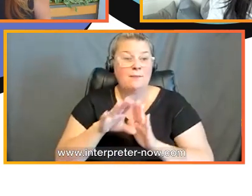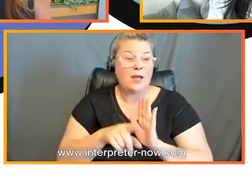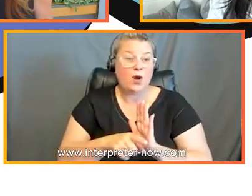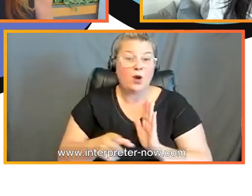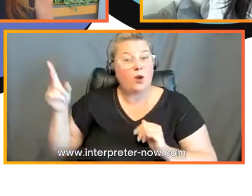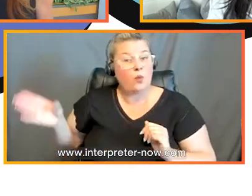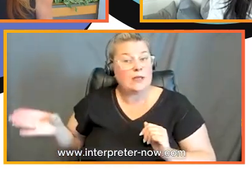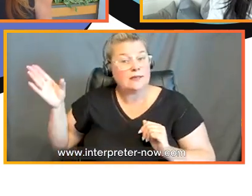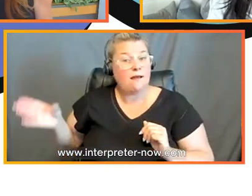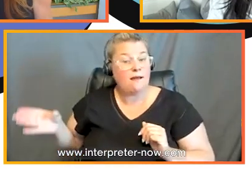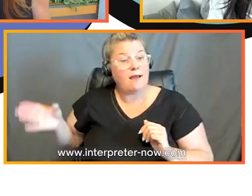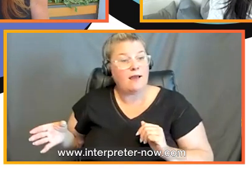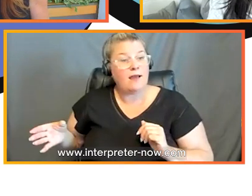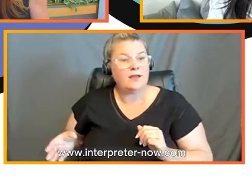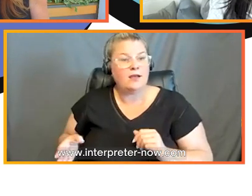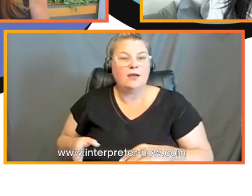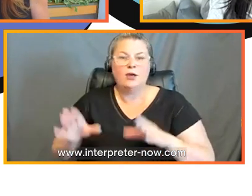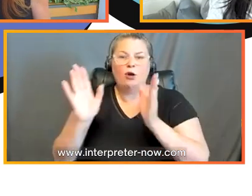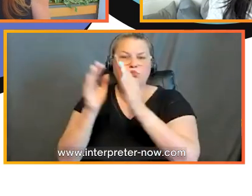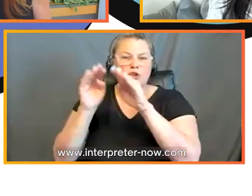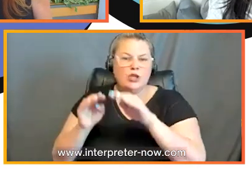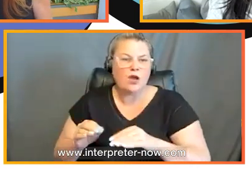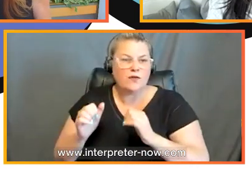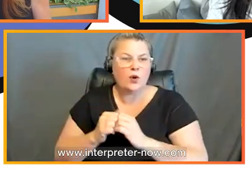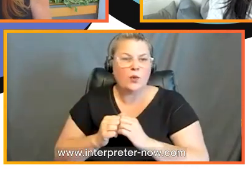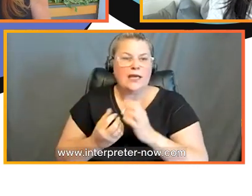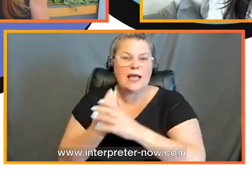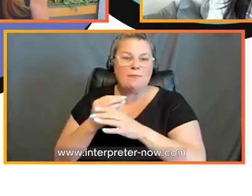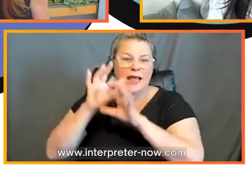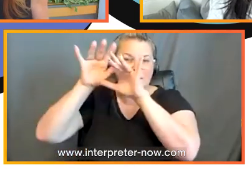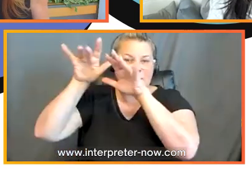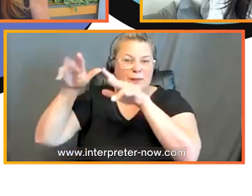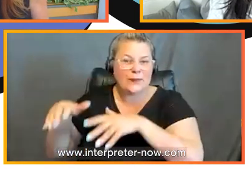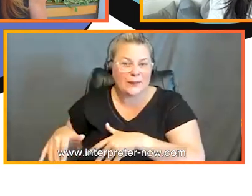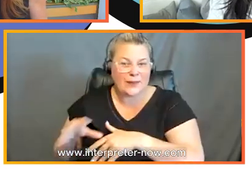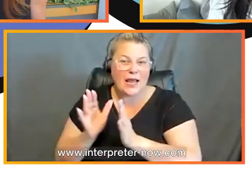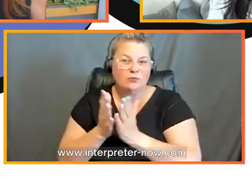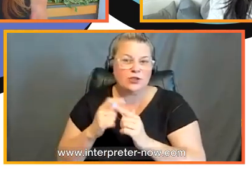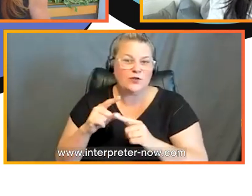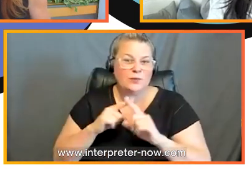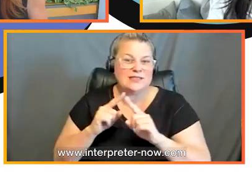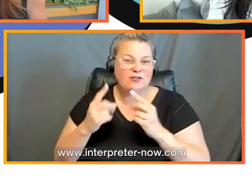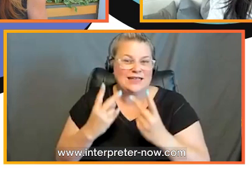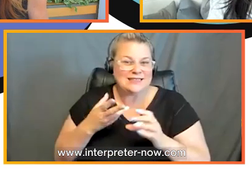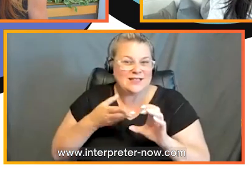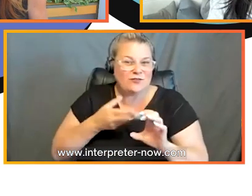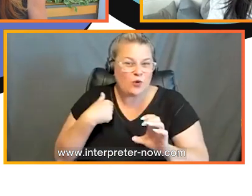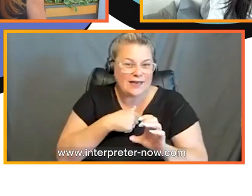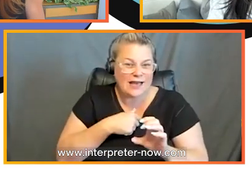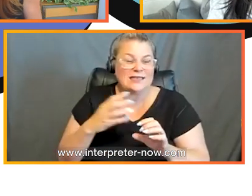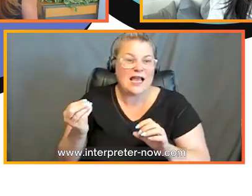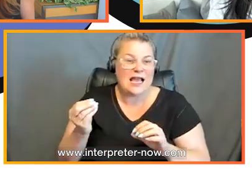my background on one side is a long, skinny bookshelf with a plant cascading down it and some books on it from different guests that have joined